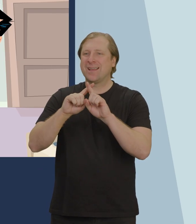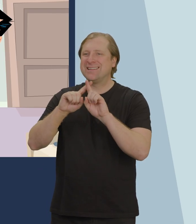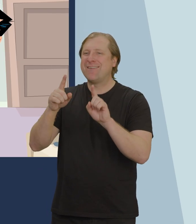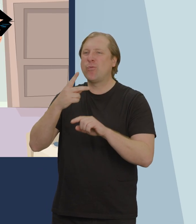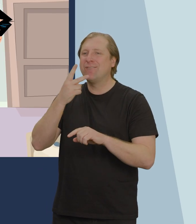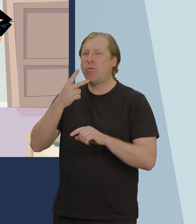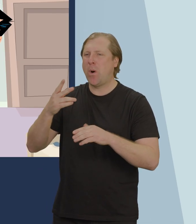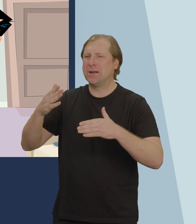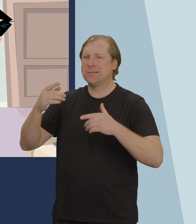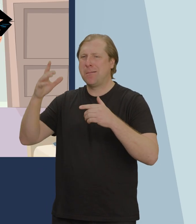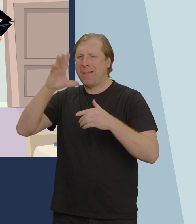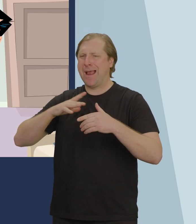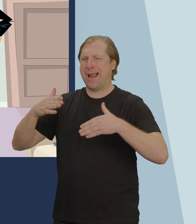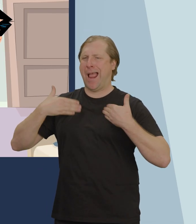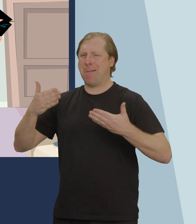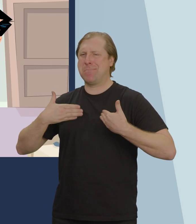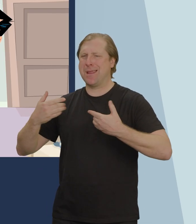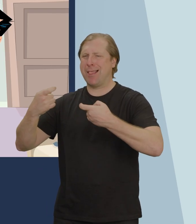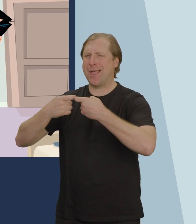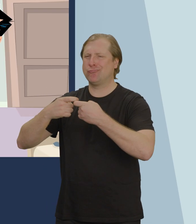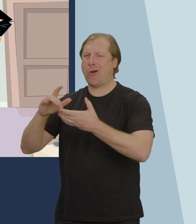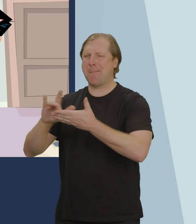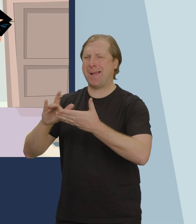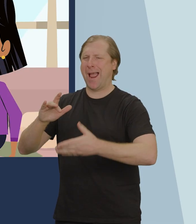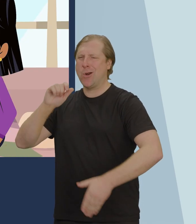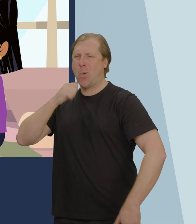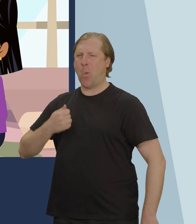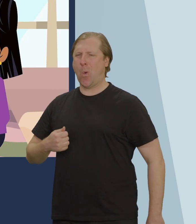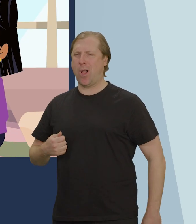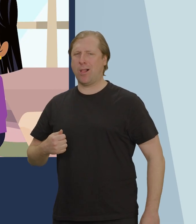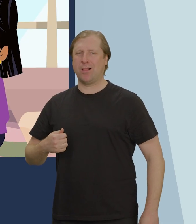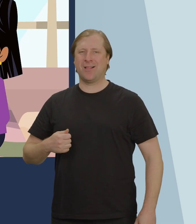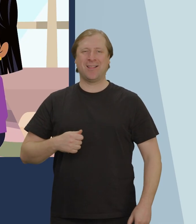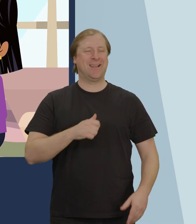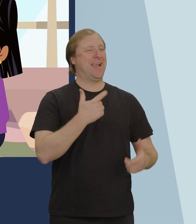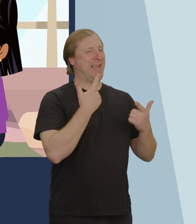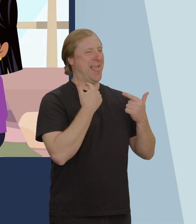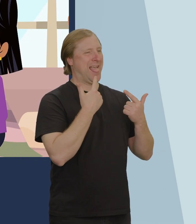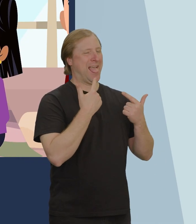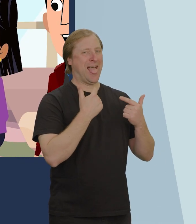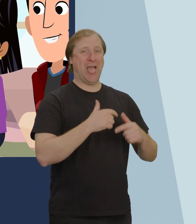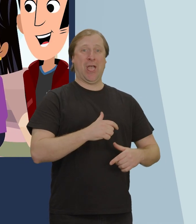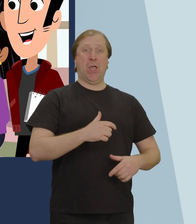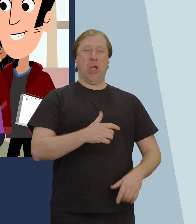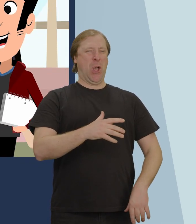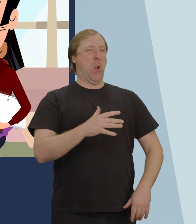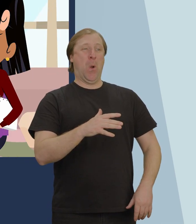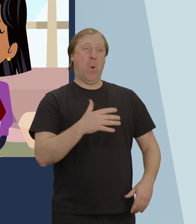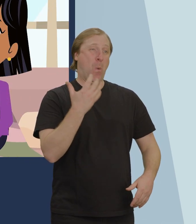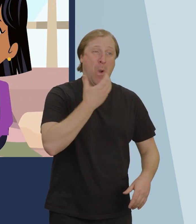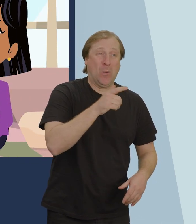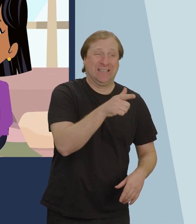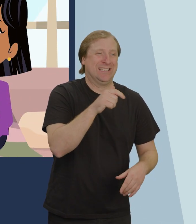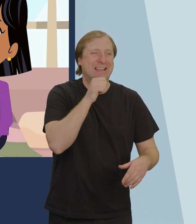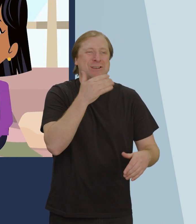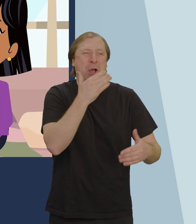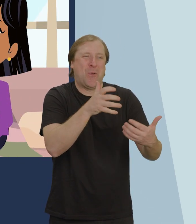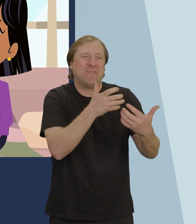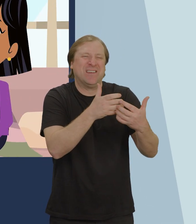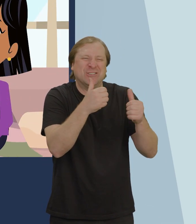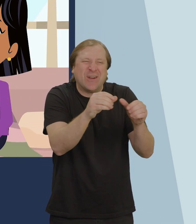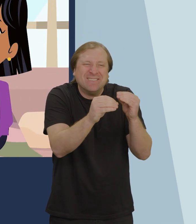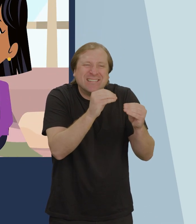Happy electronic pad. Cool. Oh. Whoa, one sec. Let me fix that real